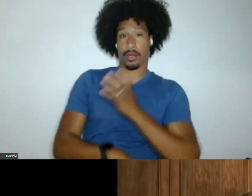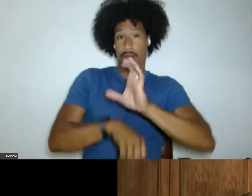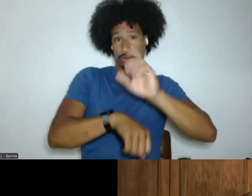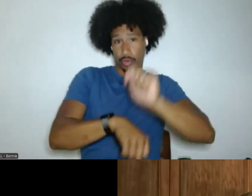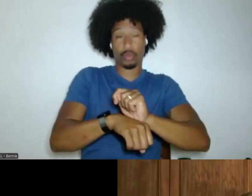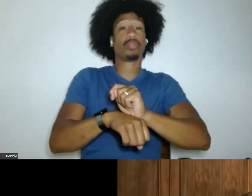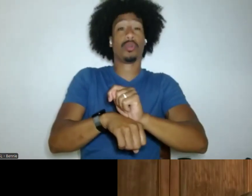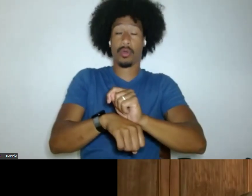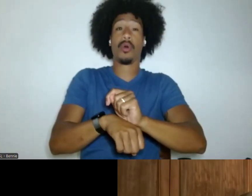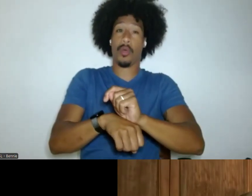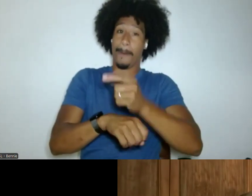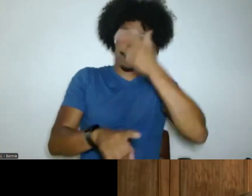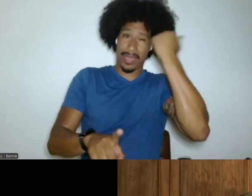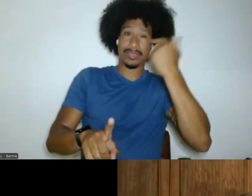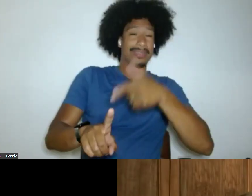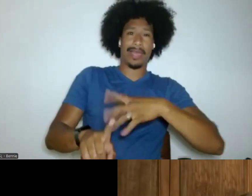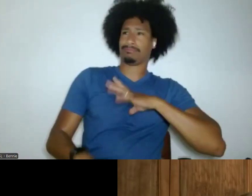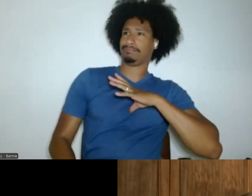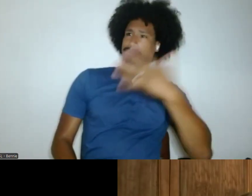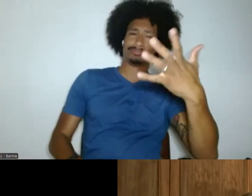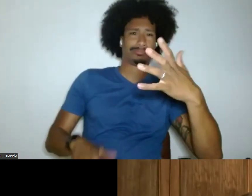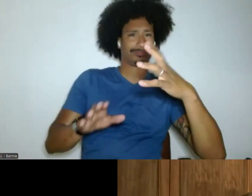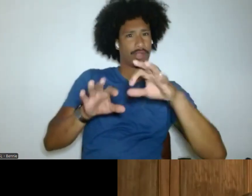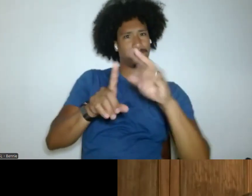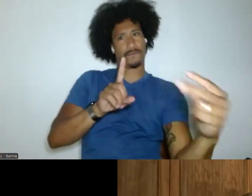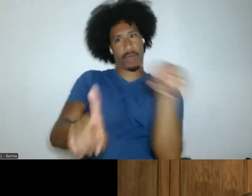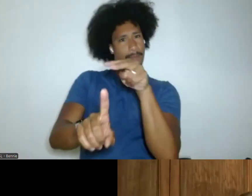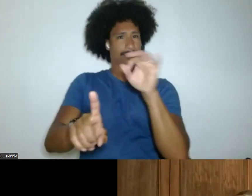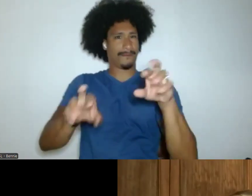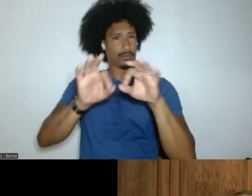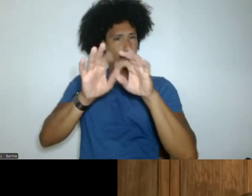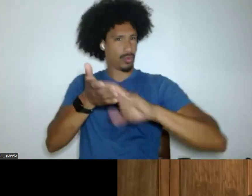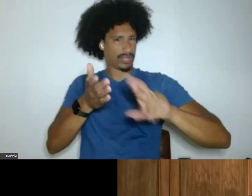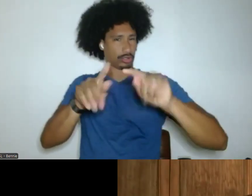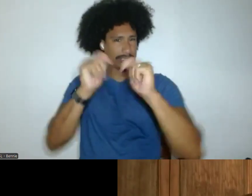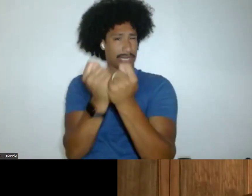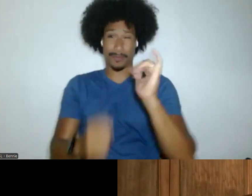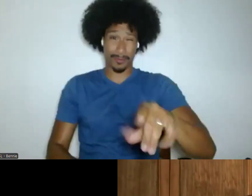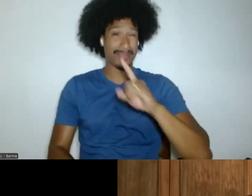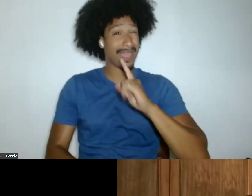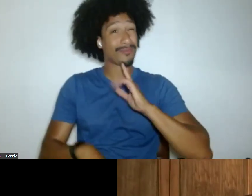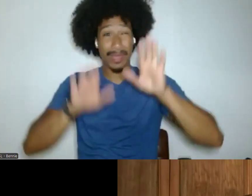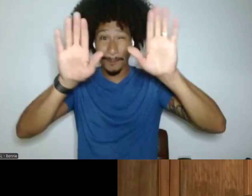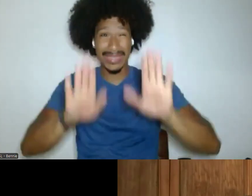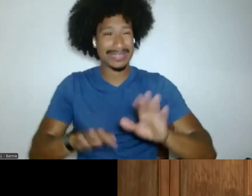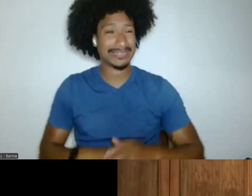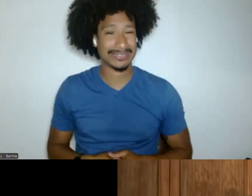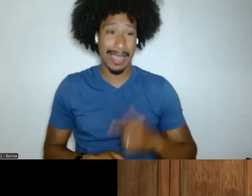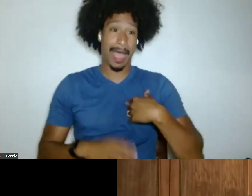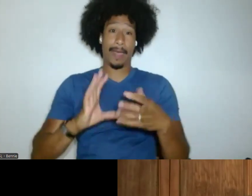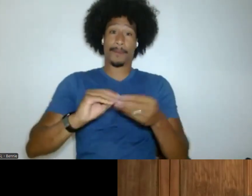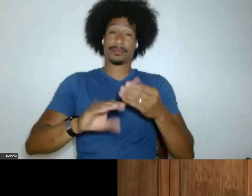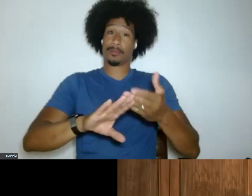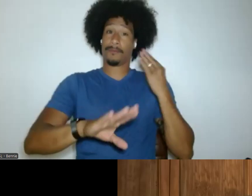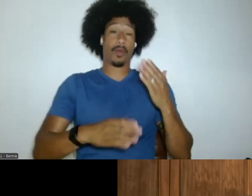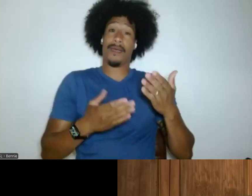research team. And it was, yeah, it was amazing, because that goes back to that thing that I said before. It's like, even when things have gone